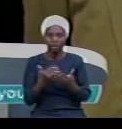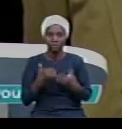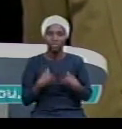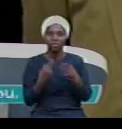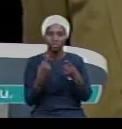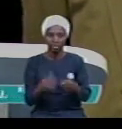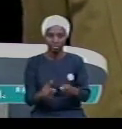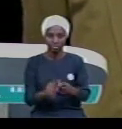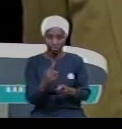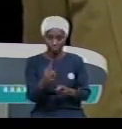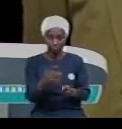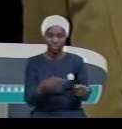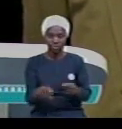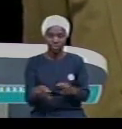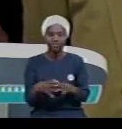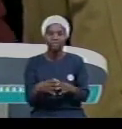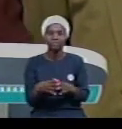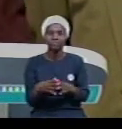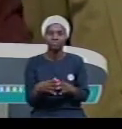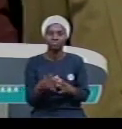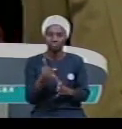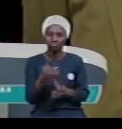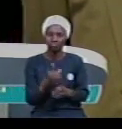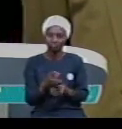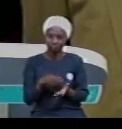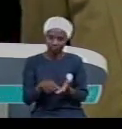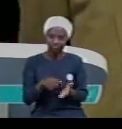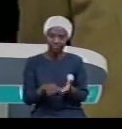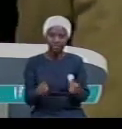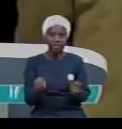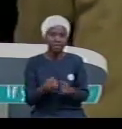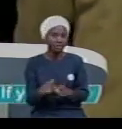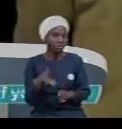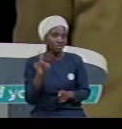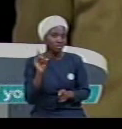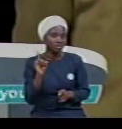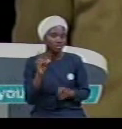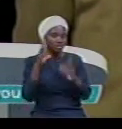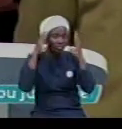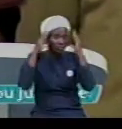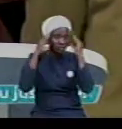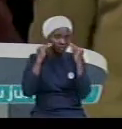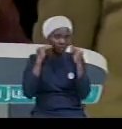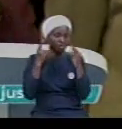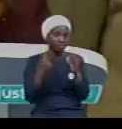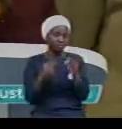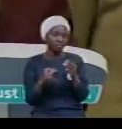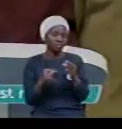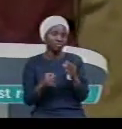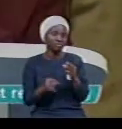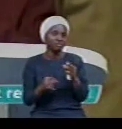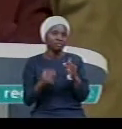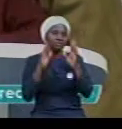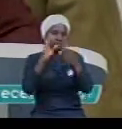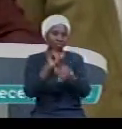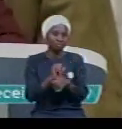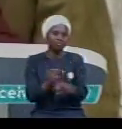you. Just check, and as soon as you experience it, just come out.